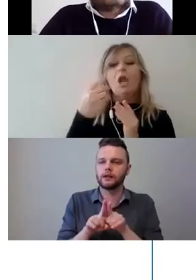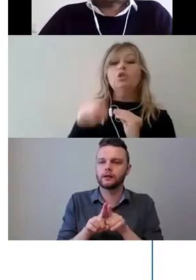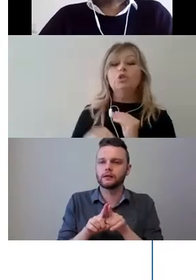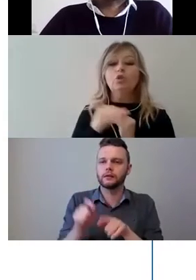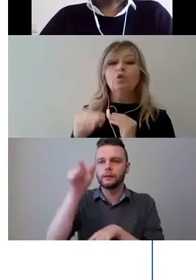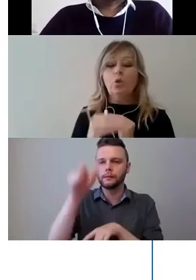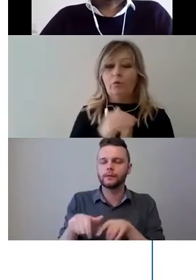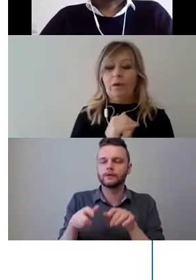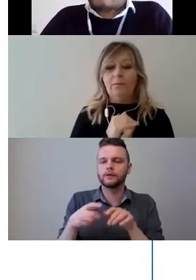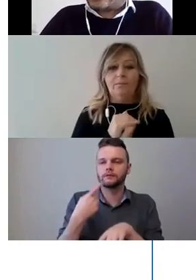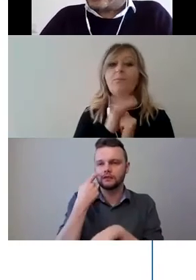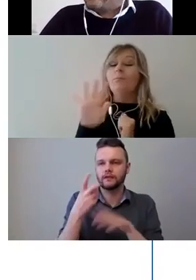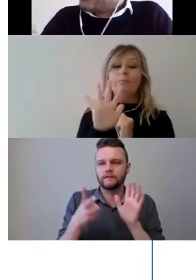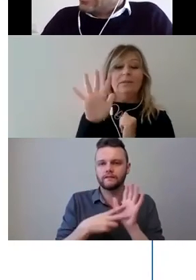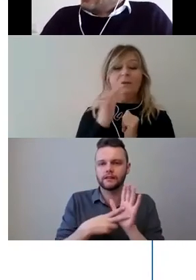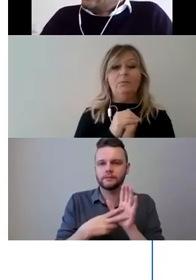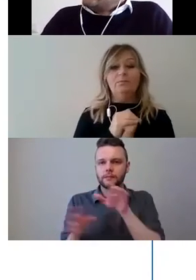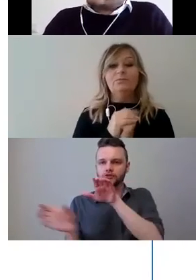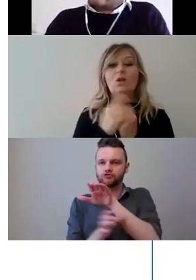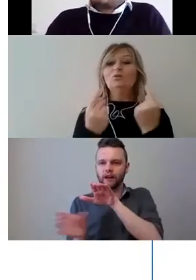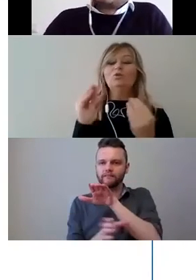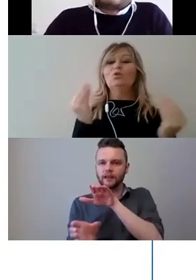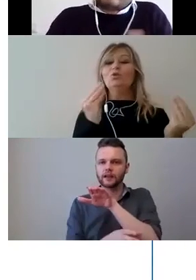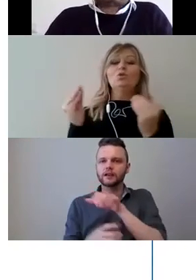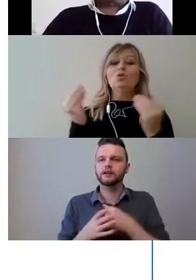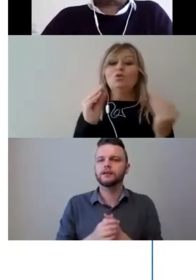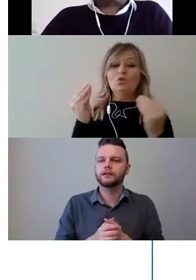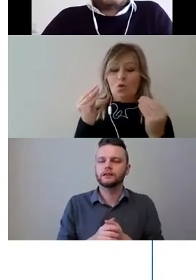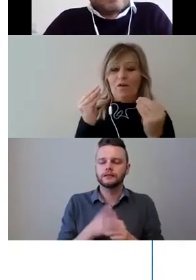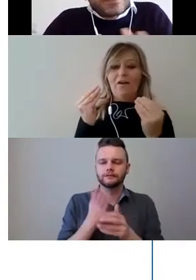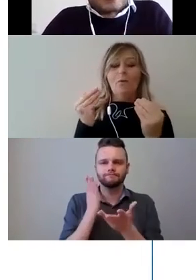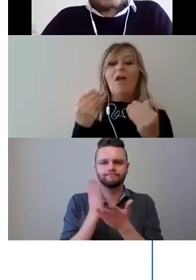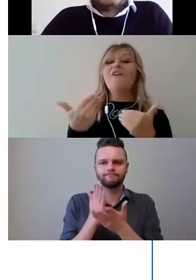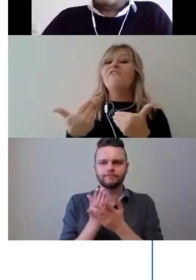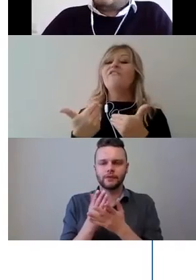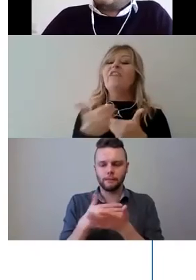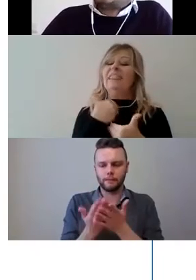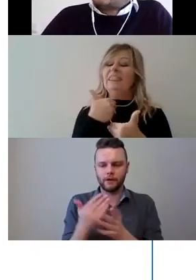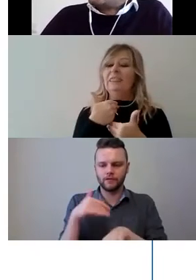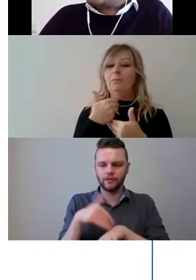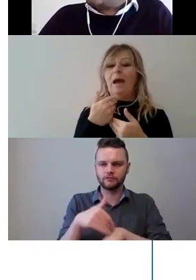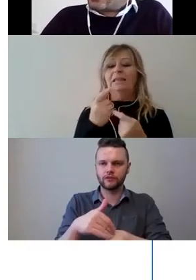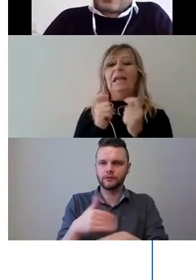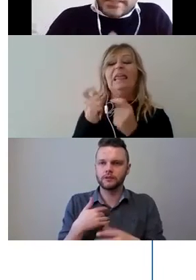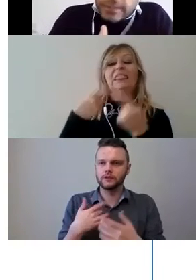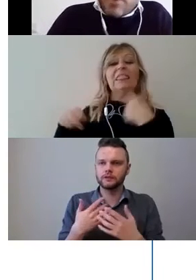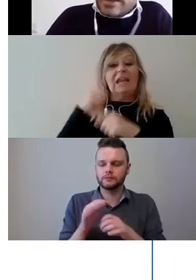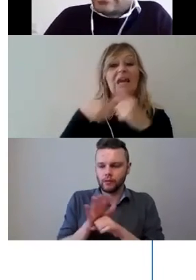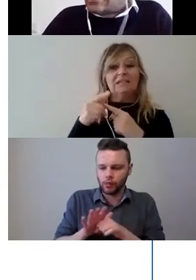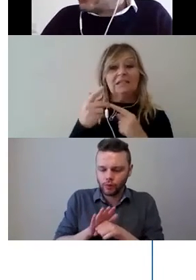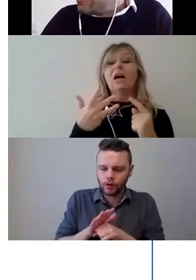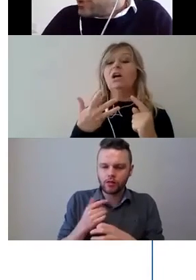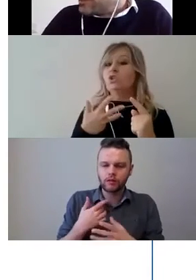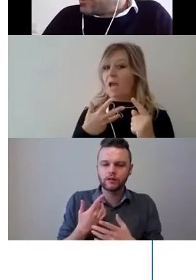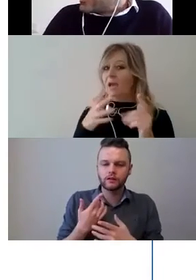young victim of trafficking. There is definitely a dimension of the crime that it's a local one. It's the one